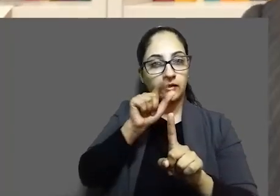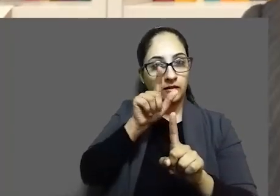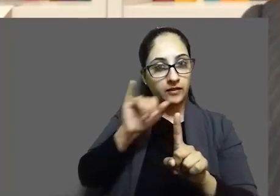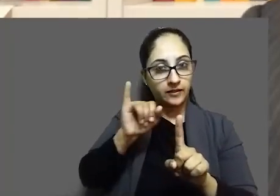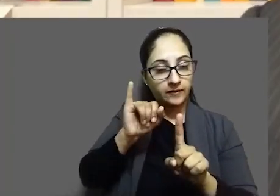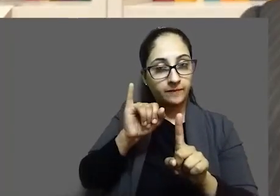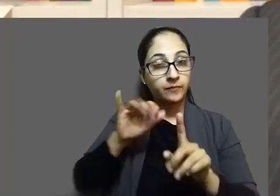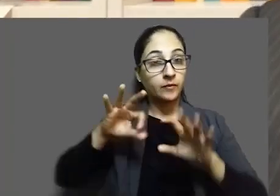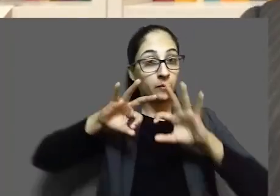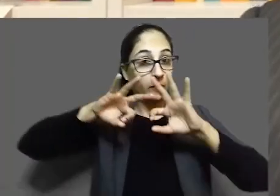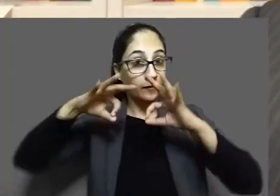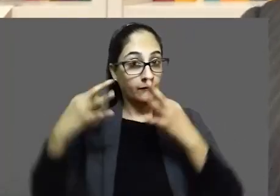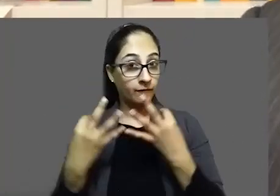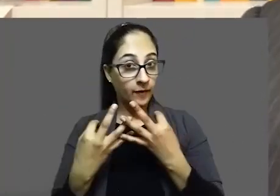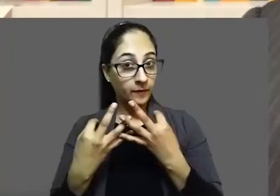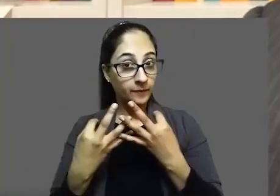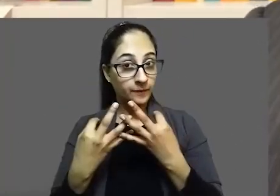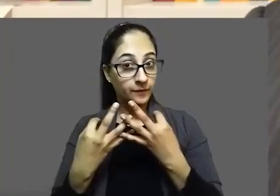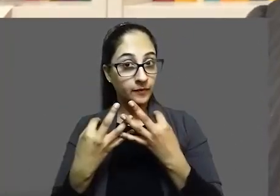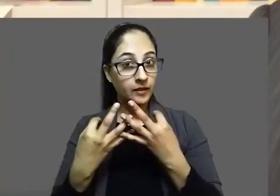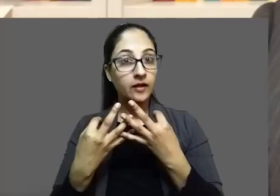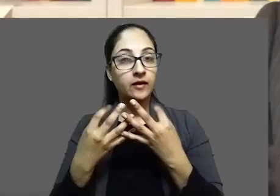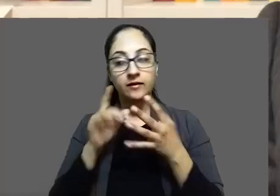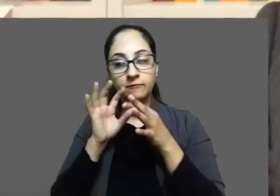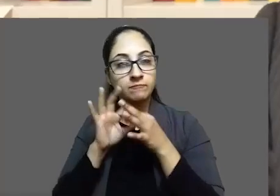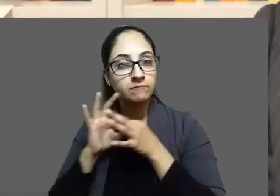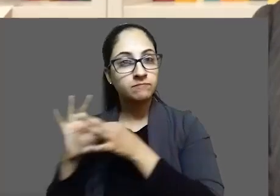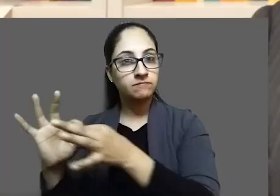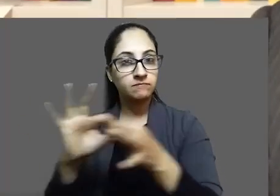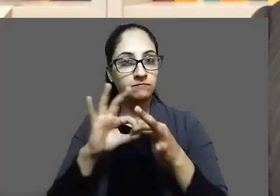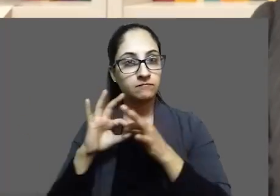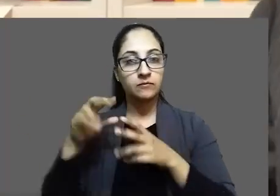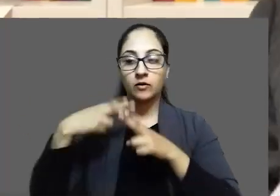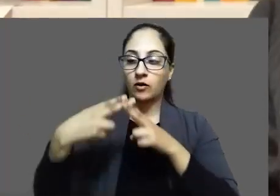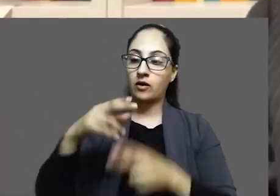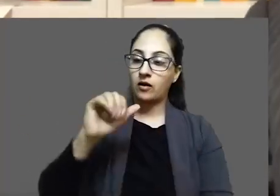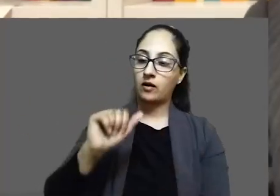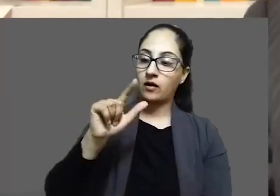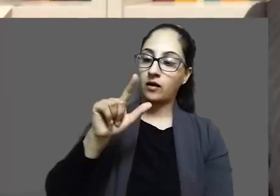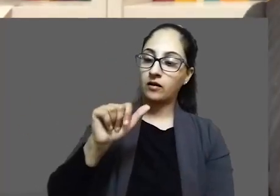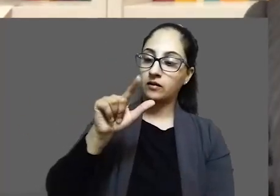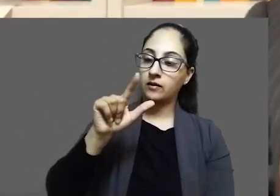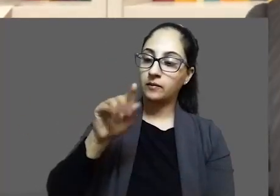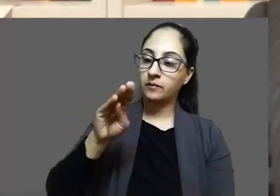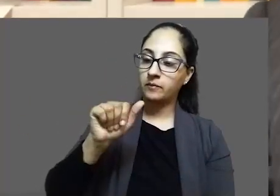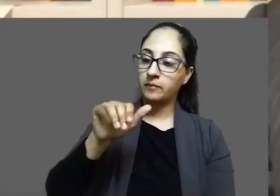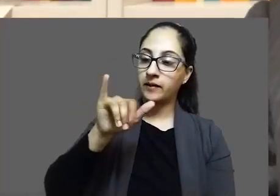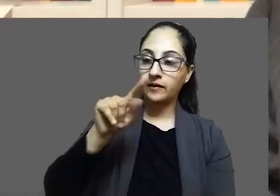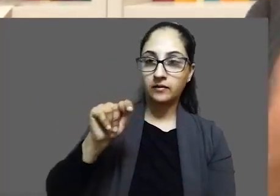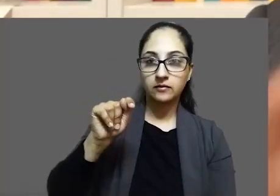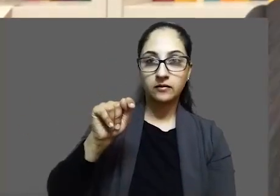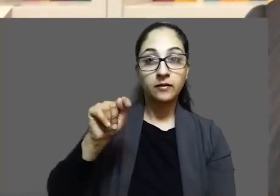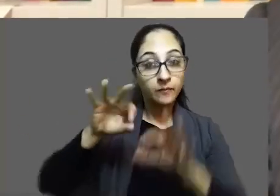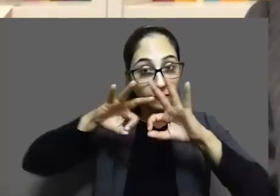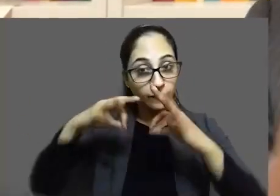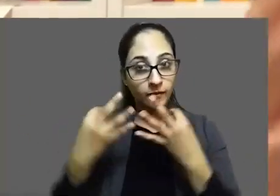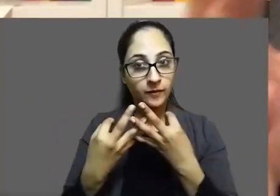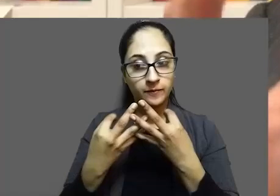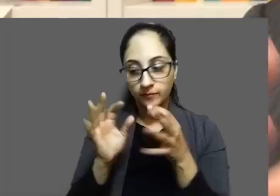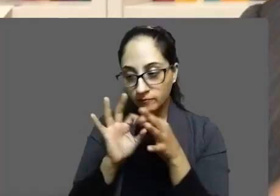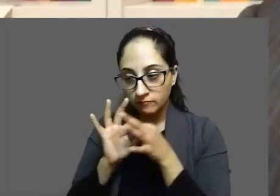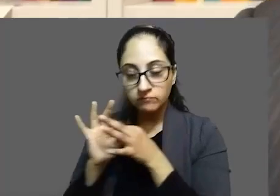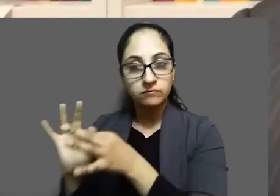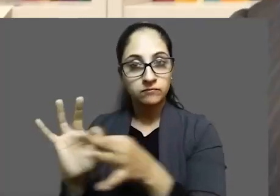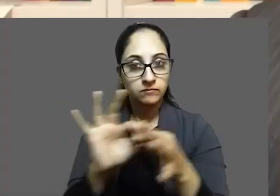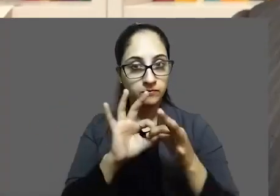how the blessed people of the house lived. They lived in relationship to each other. It is the Ahlul Bayt, the people of the house. They were a family. They